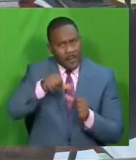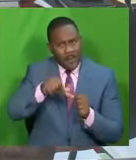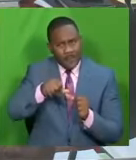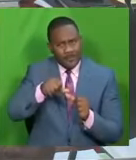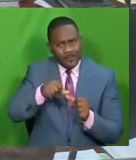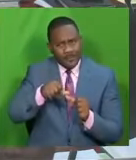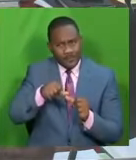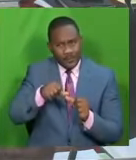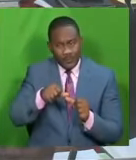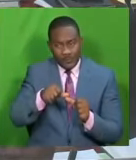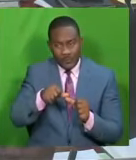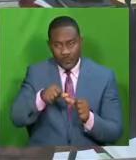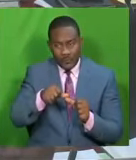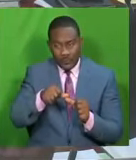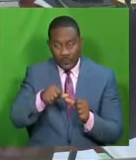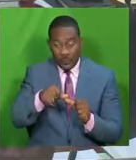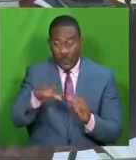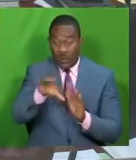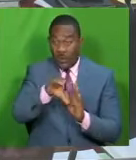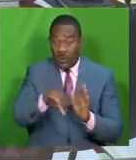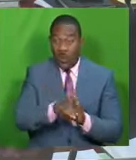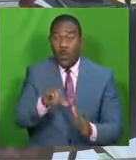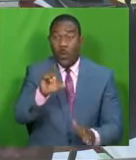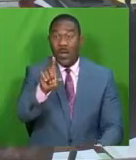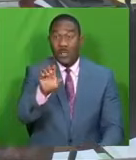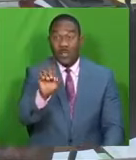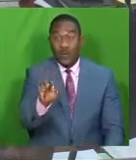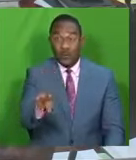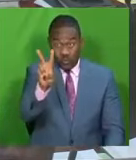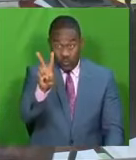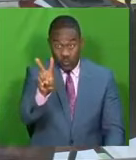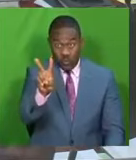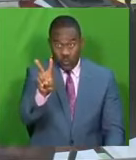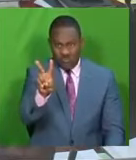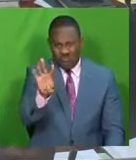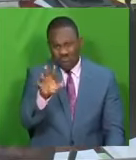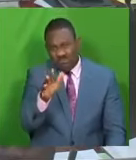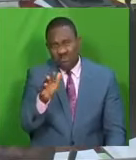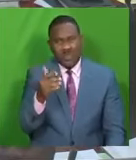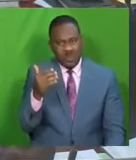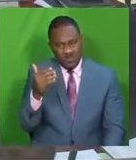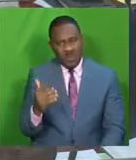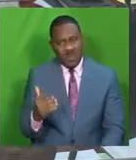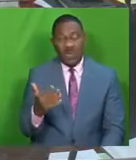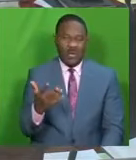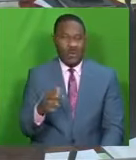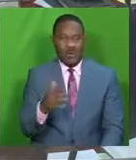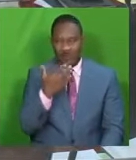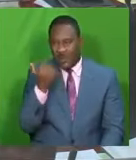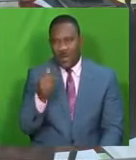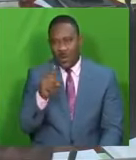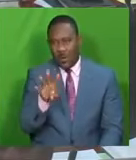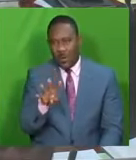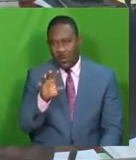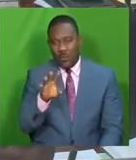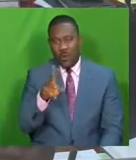in Article 102 of the Constitution, or let me take him to Article 104.